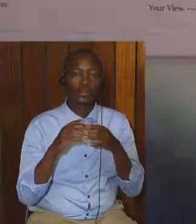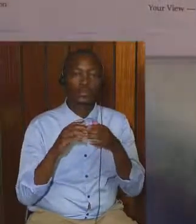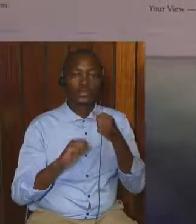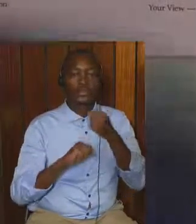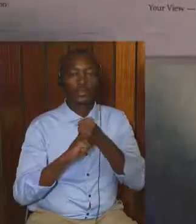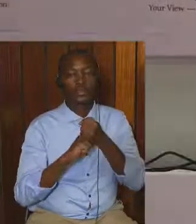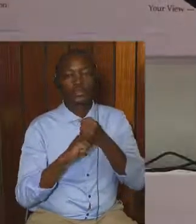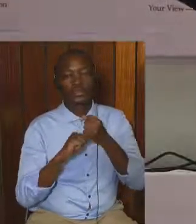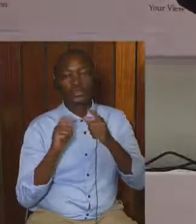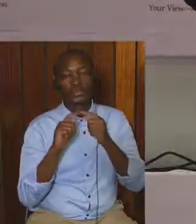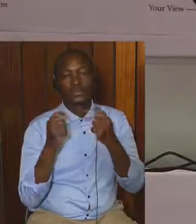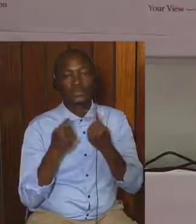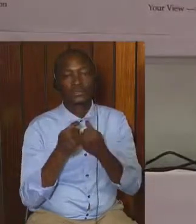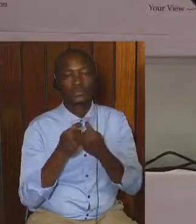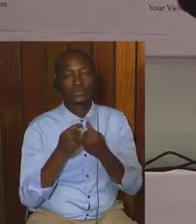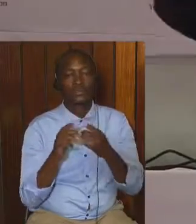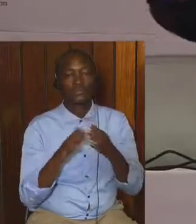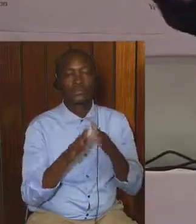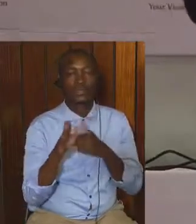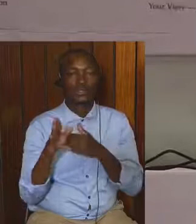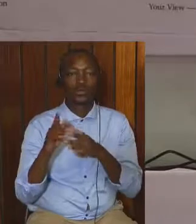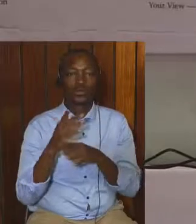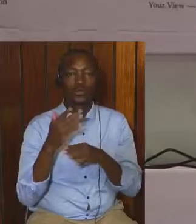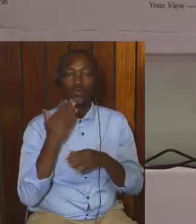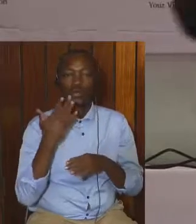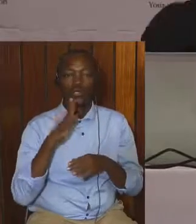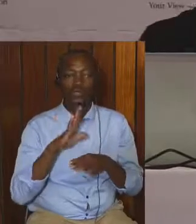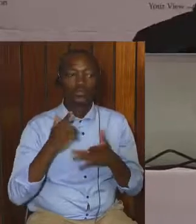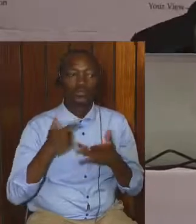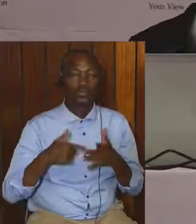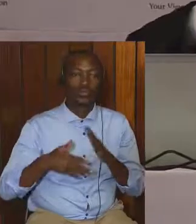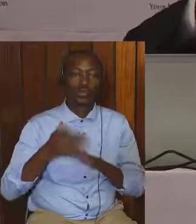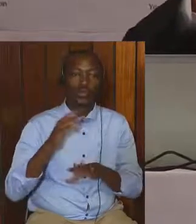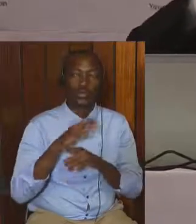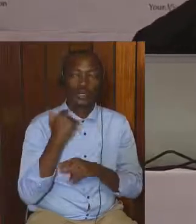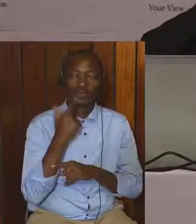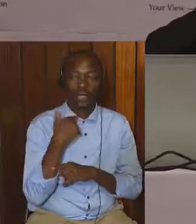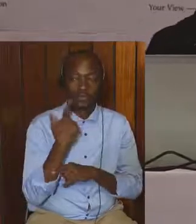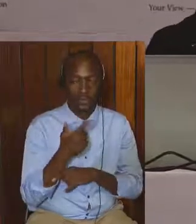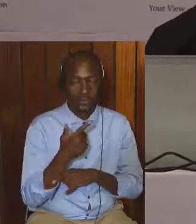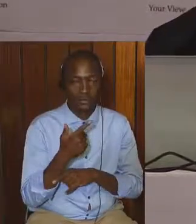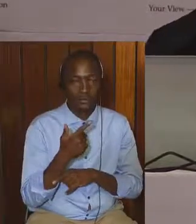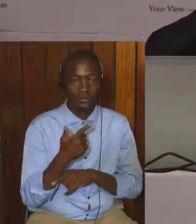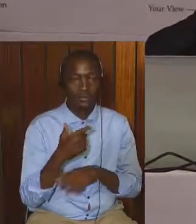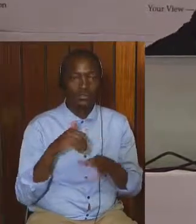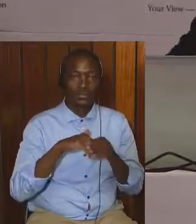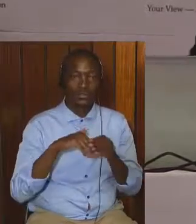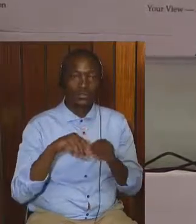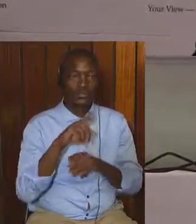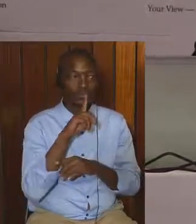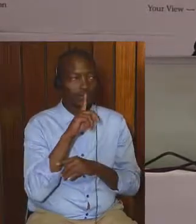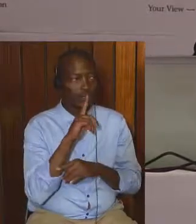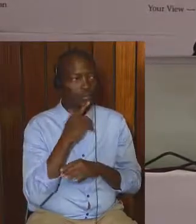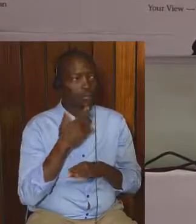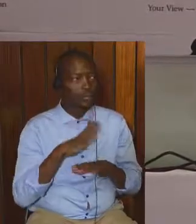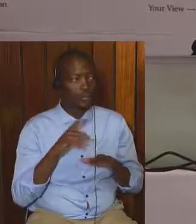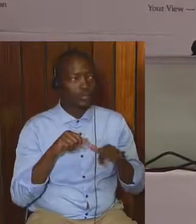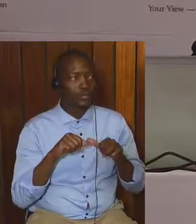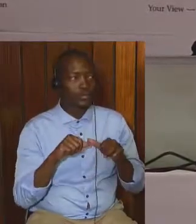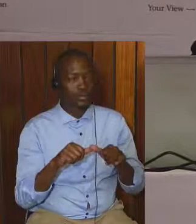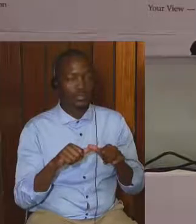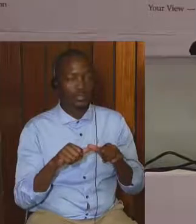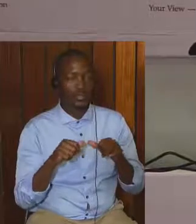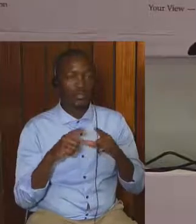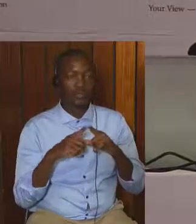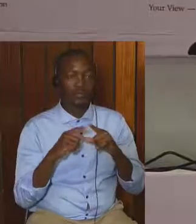team to direct those of you who want to go and have lunch to leave quietly, because we want to continue and